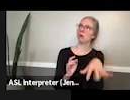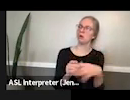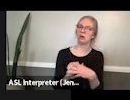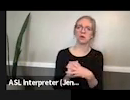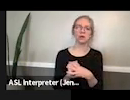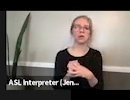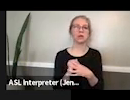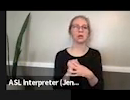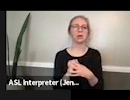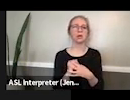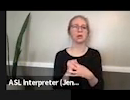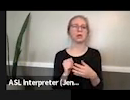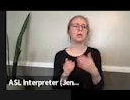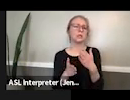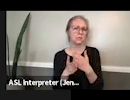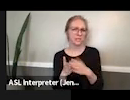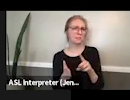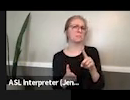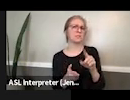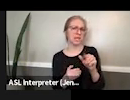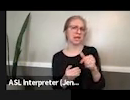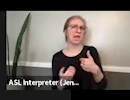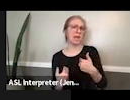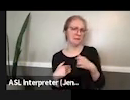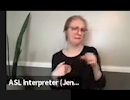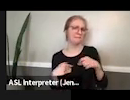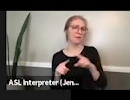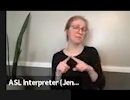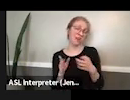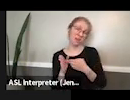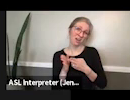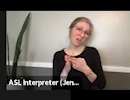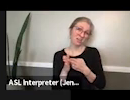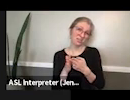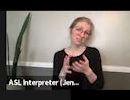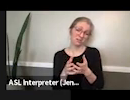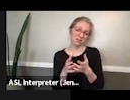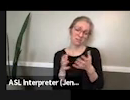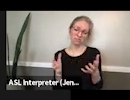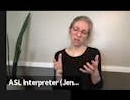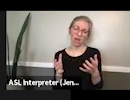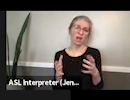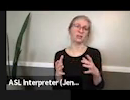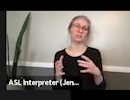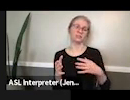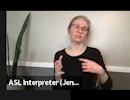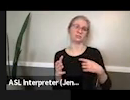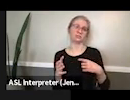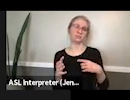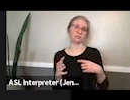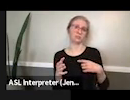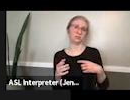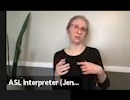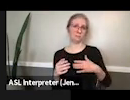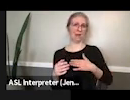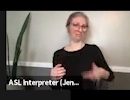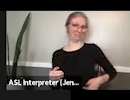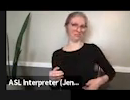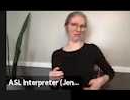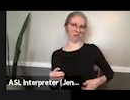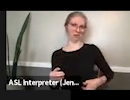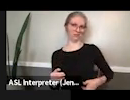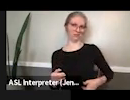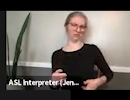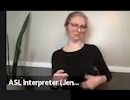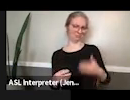some data about this, but I'll be honest with you, a lot of what is going to talk right now is Susan Bashinsky's gut, okay?